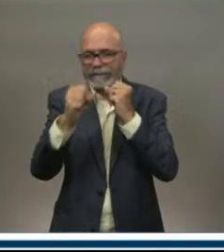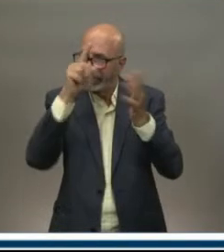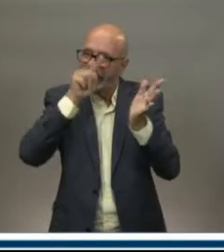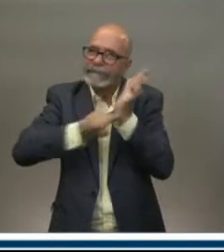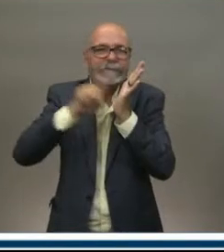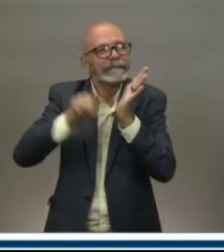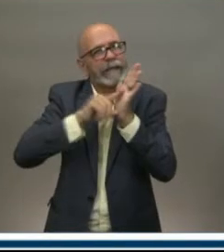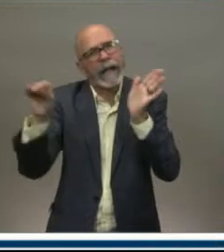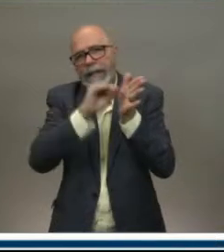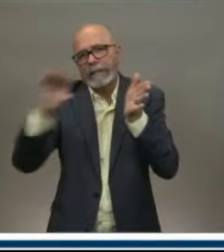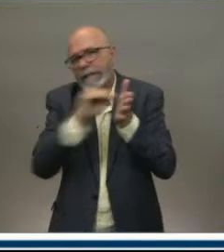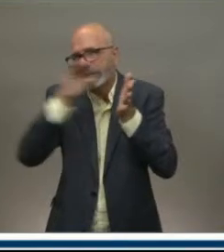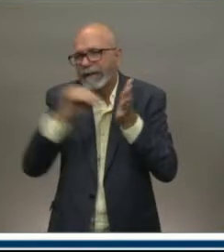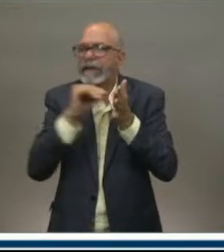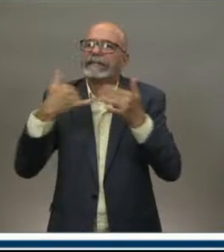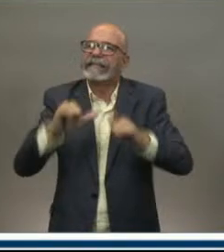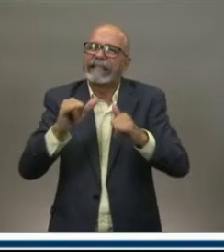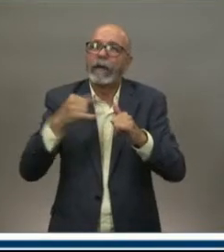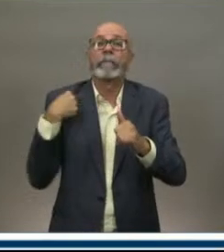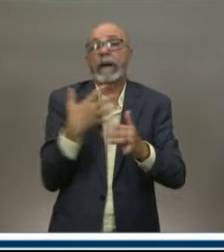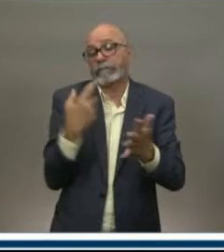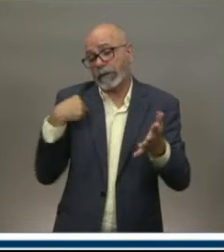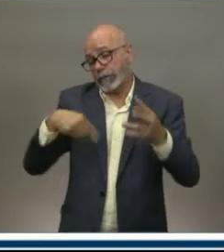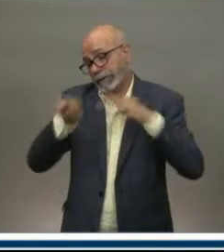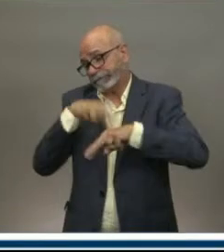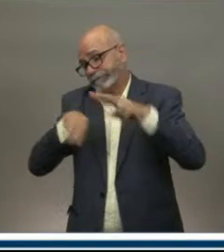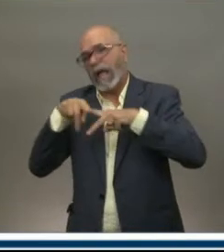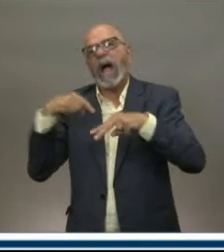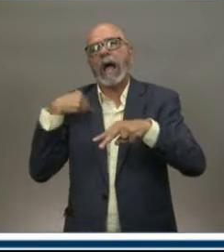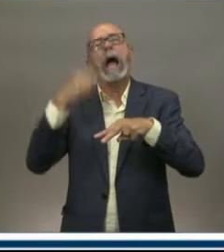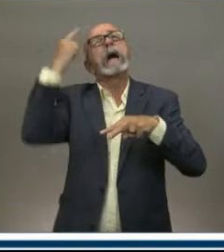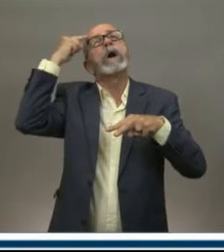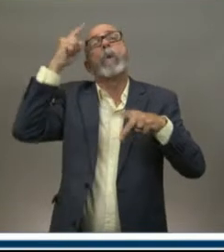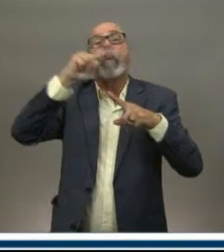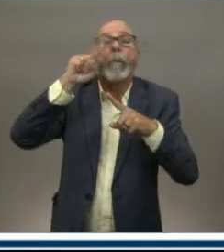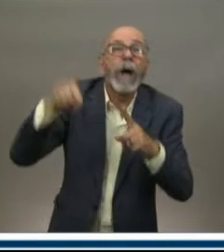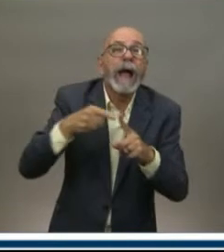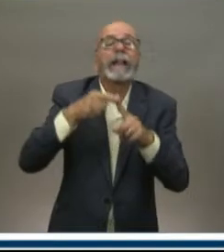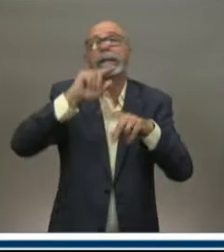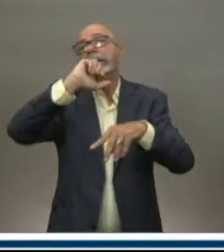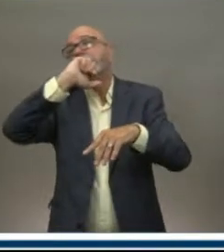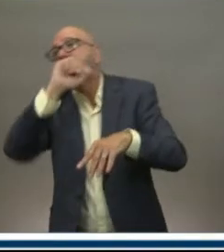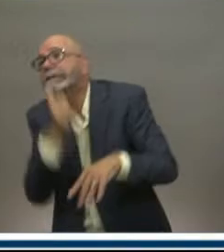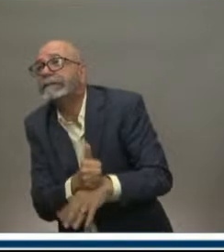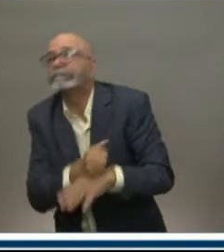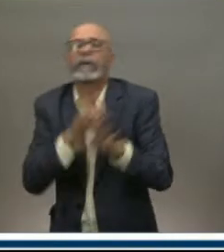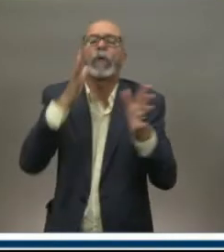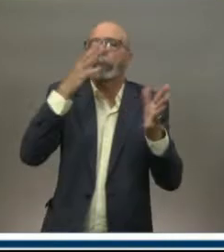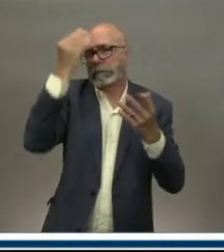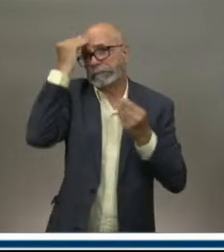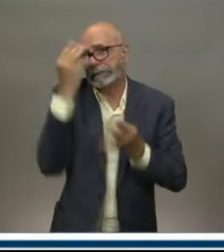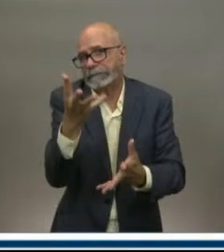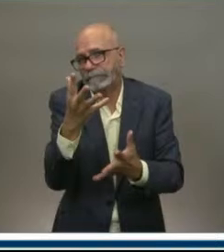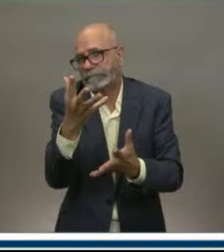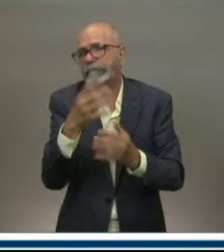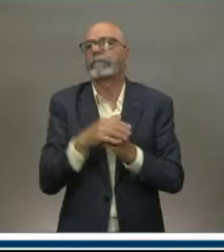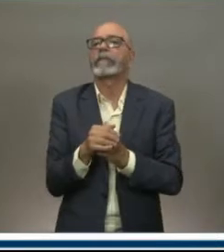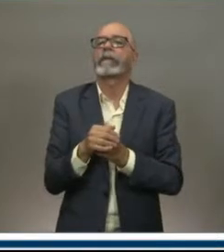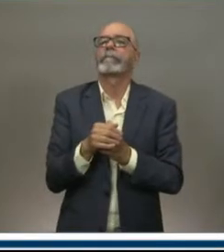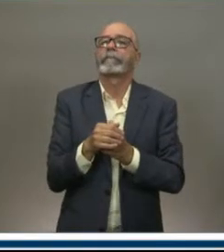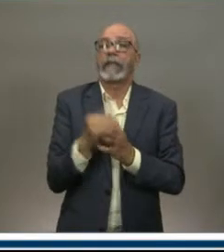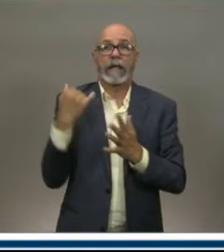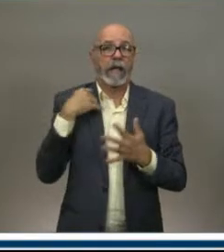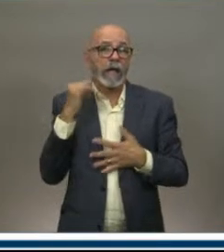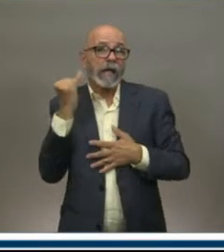we'll have a better idea of timing for implementation of those pieces. However, I think when you look at the breakdown of the